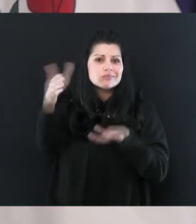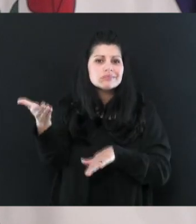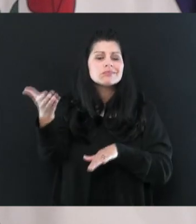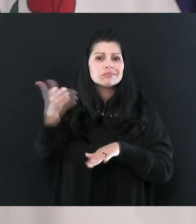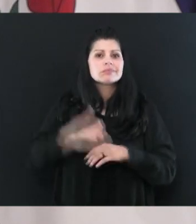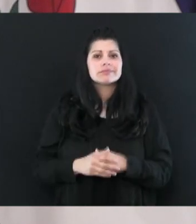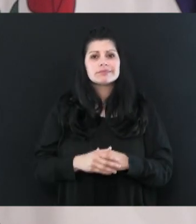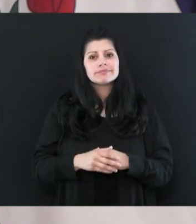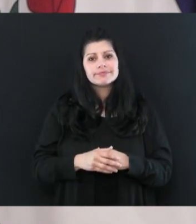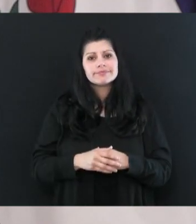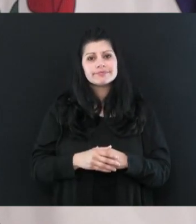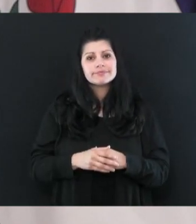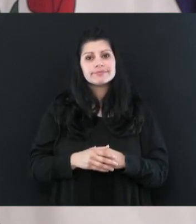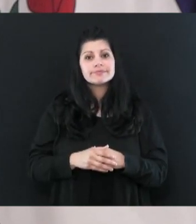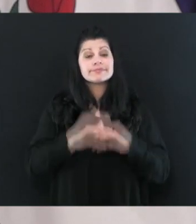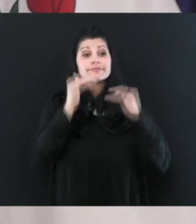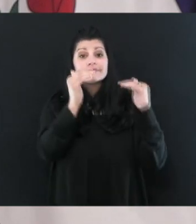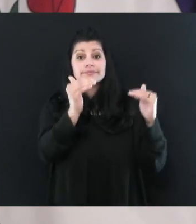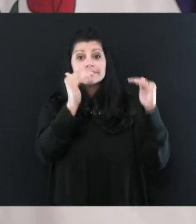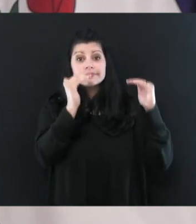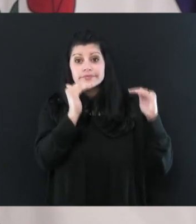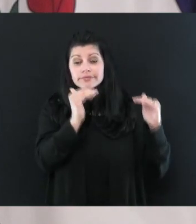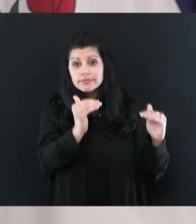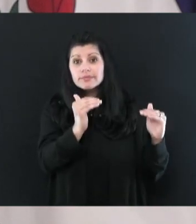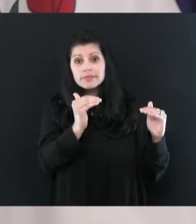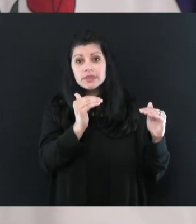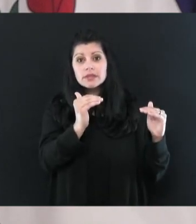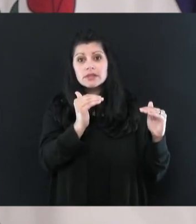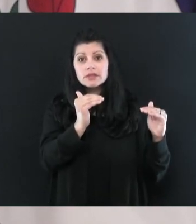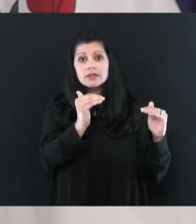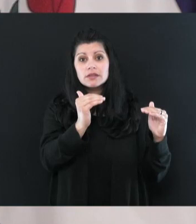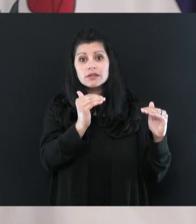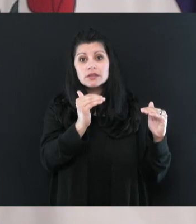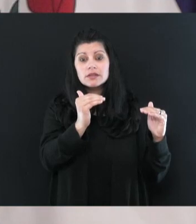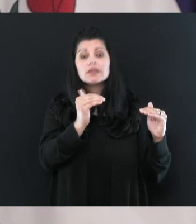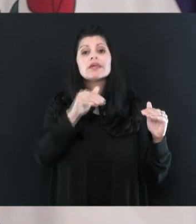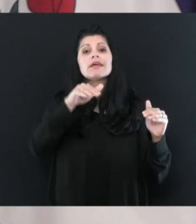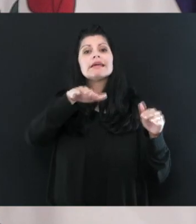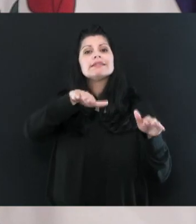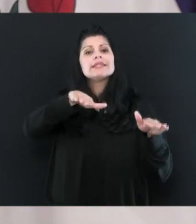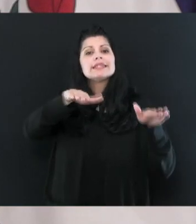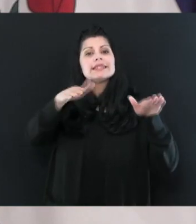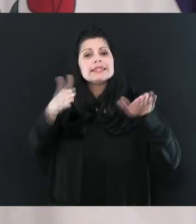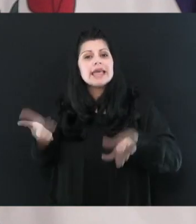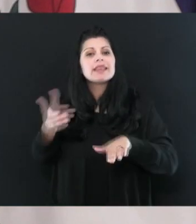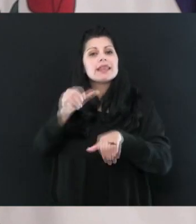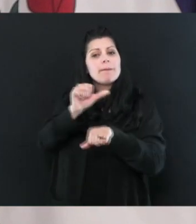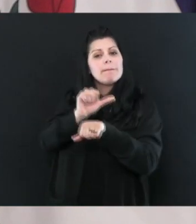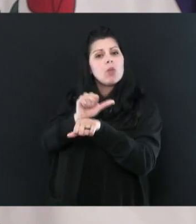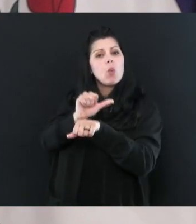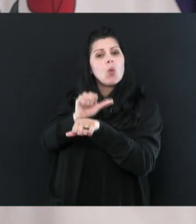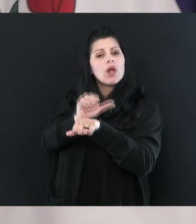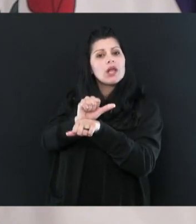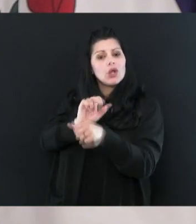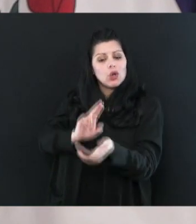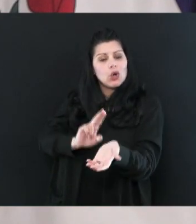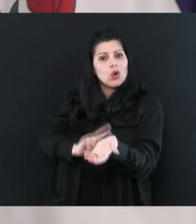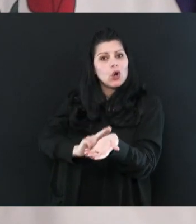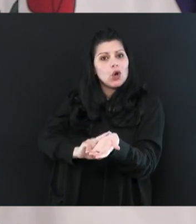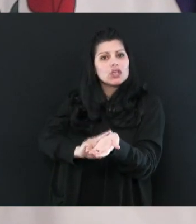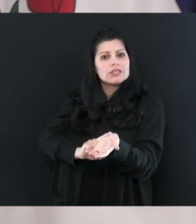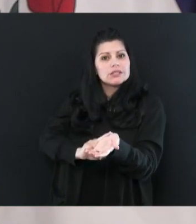to that, we have a death of an employee that was a nurse at the